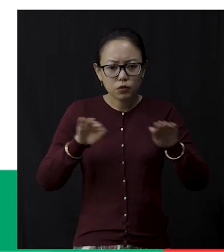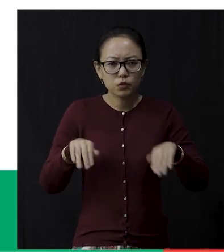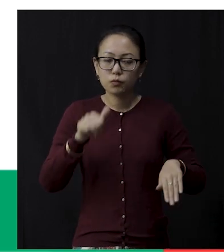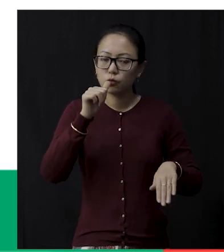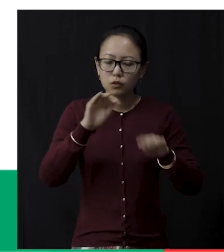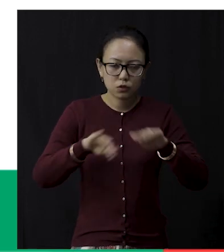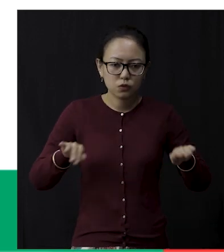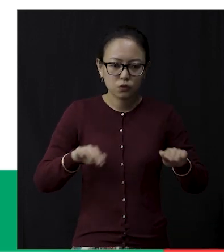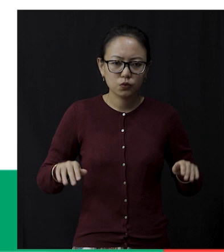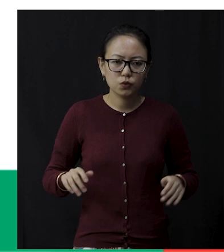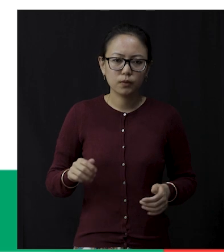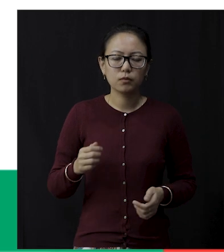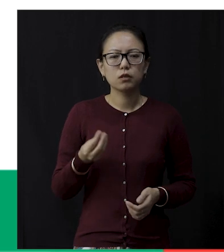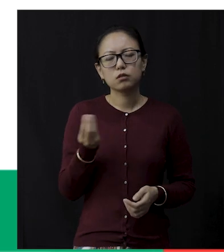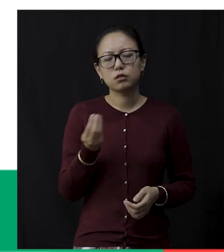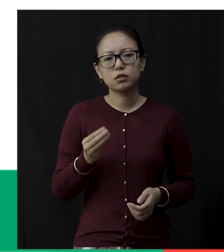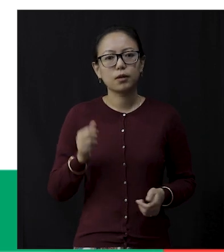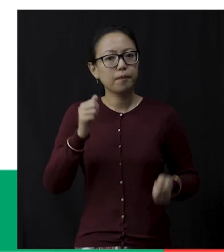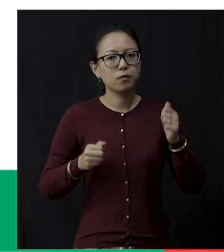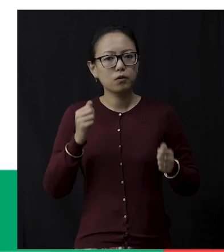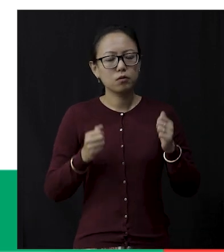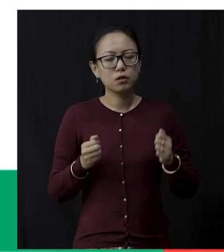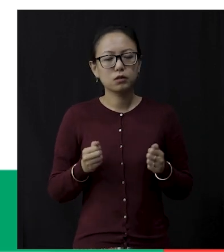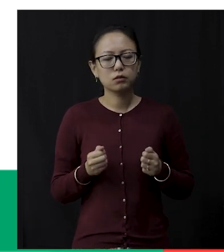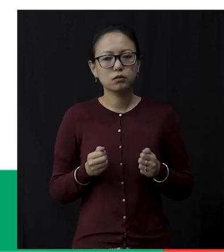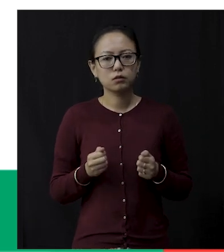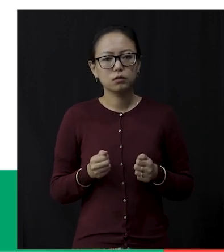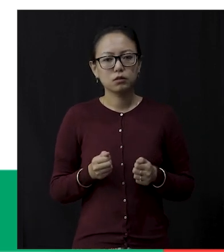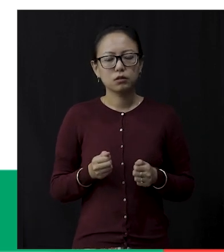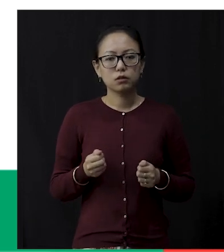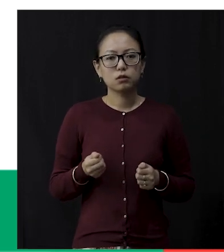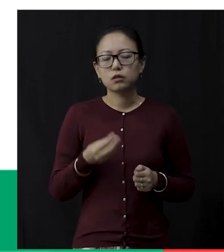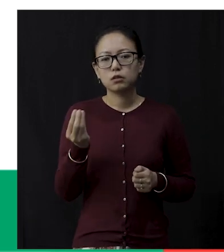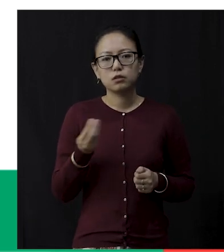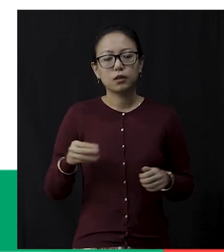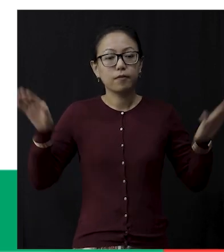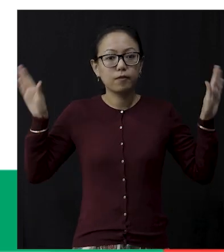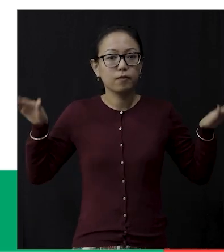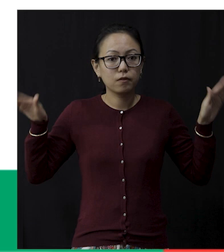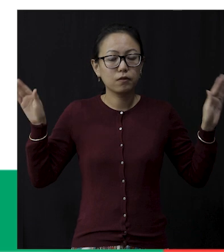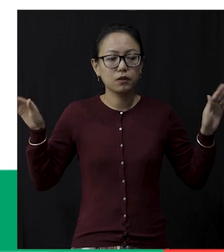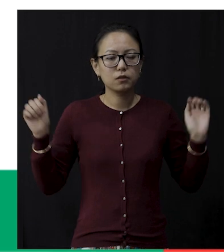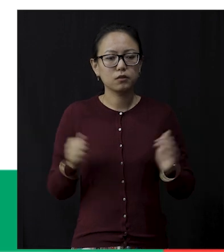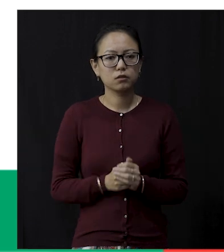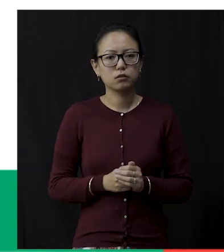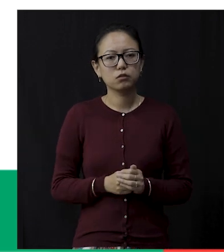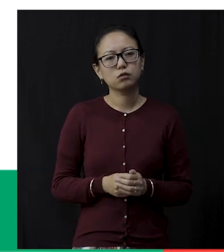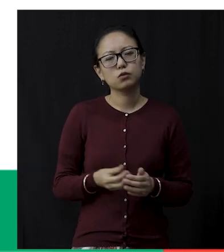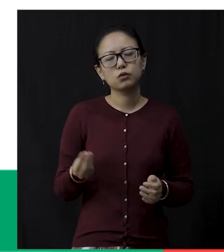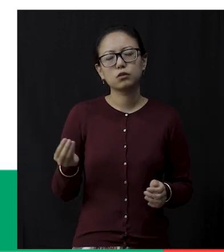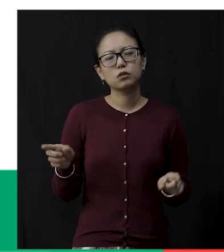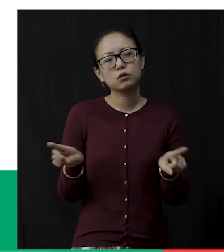so and from here we learn that animals like humans, they also can move from